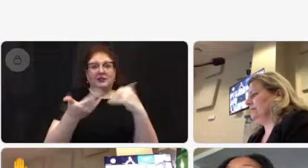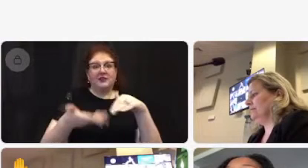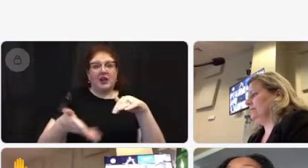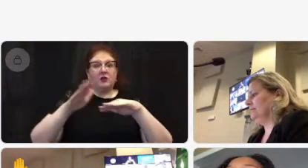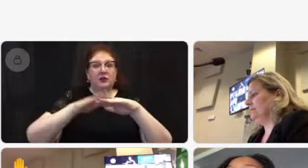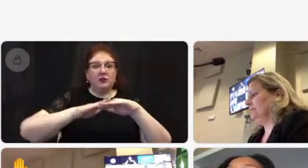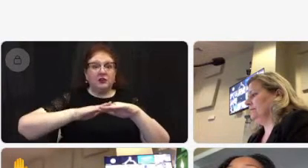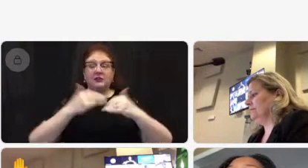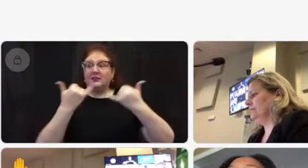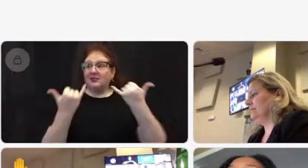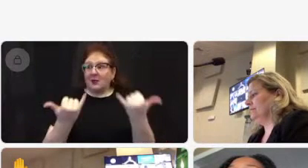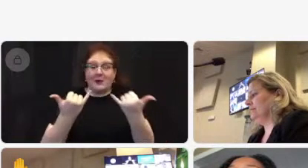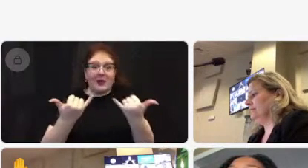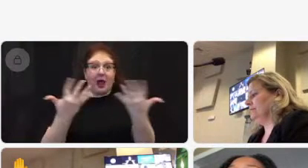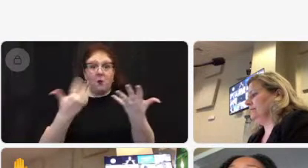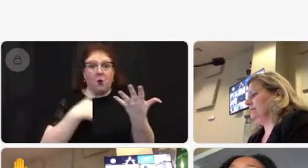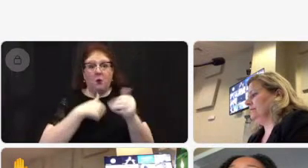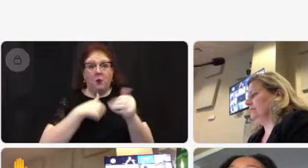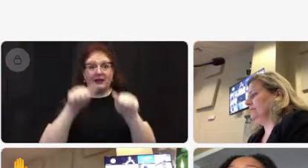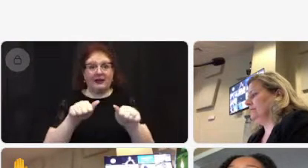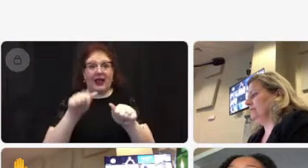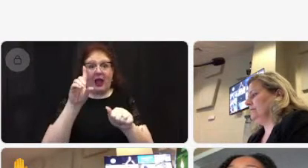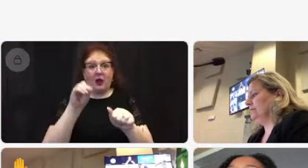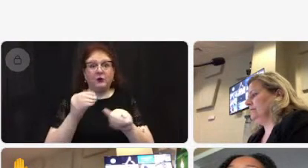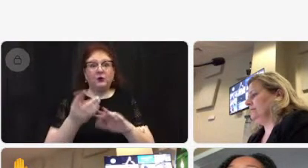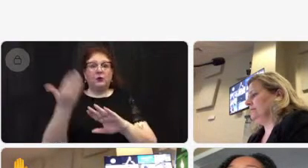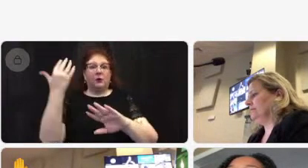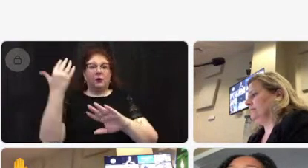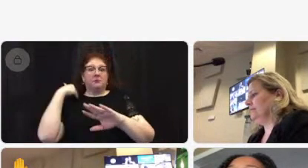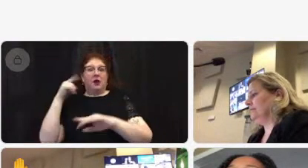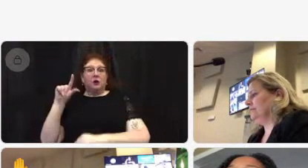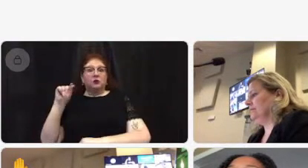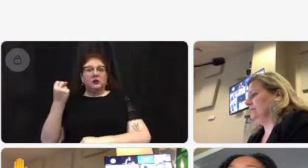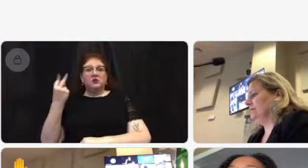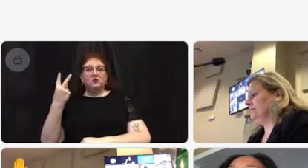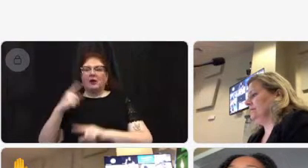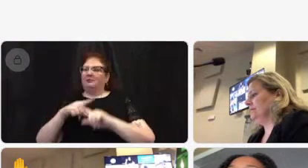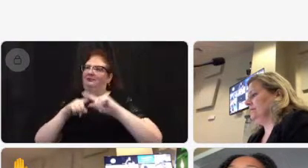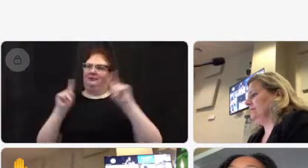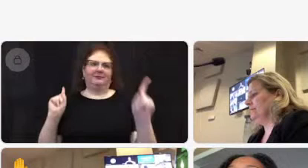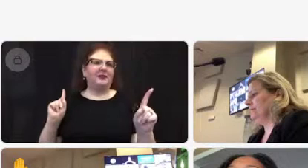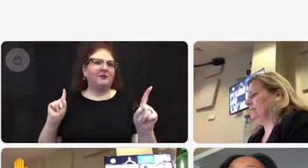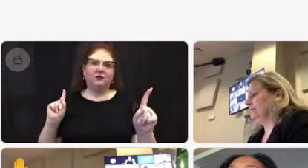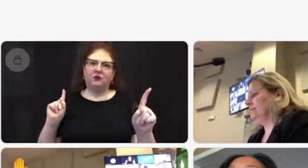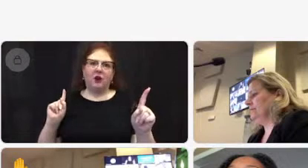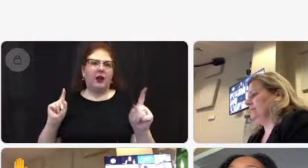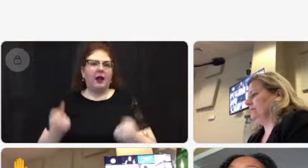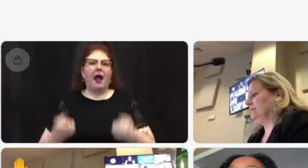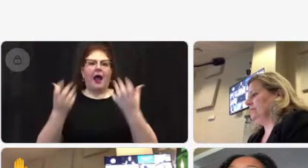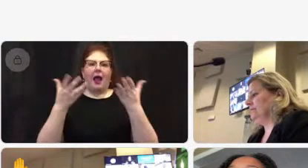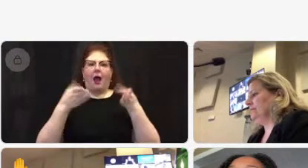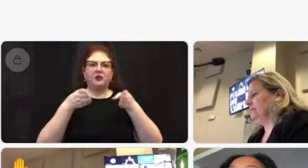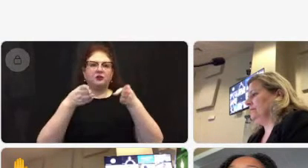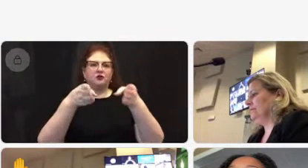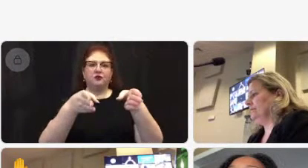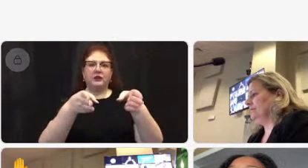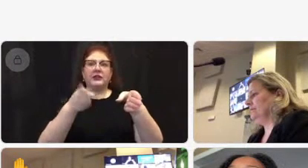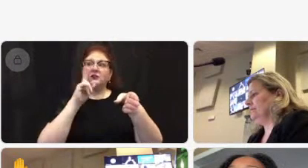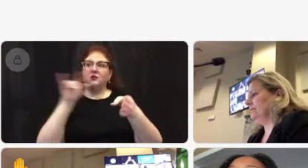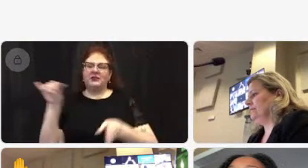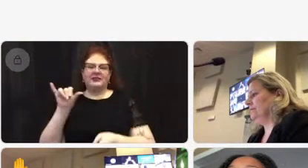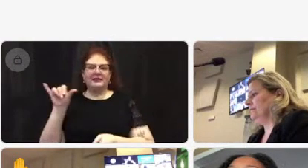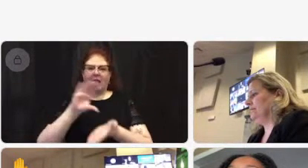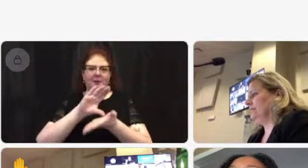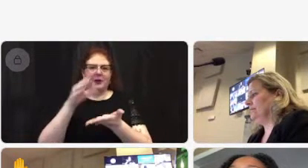can resurface in 2012 is vastly different than what you can do in 2024 for that same dollar amount.